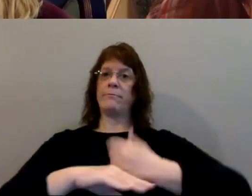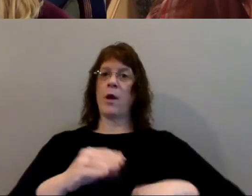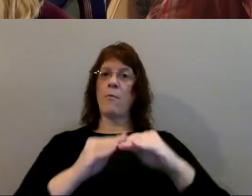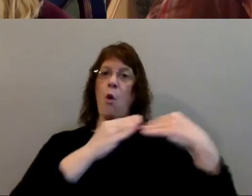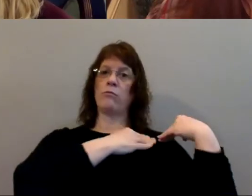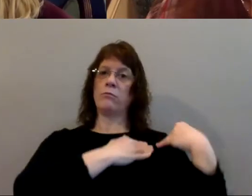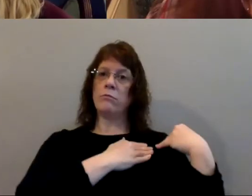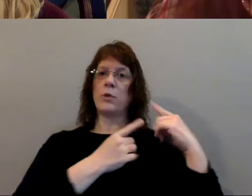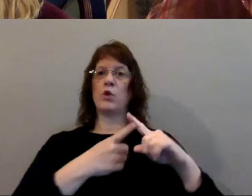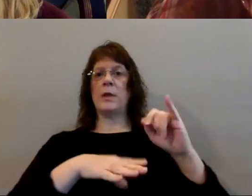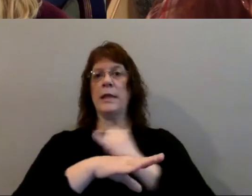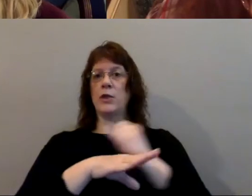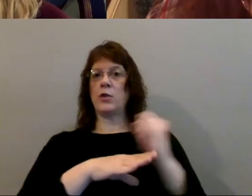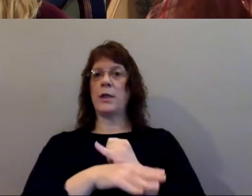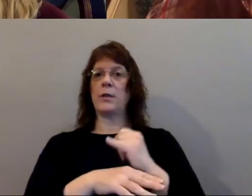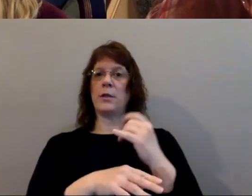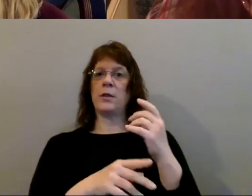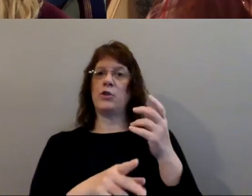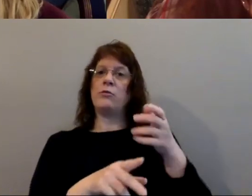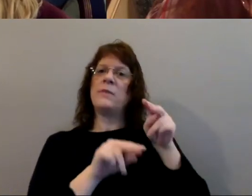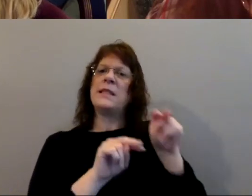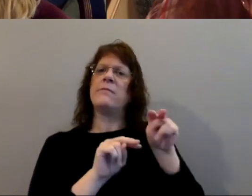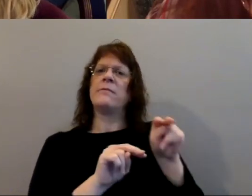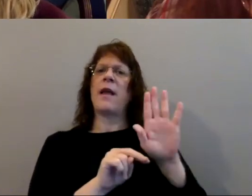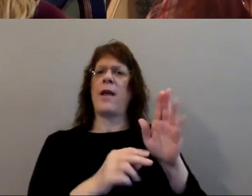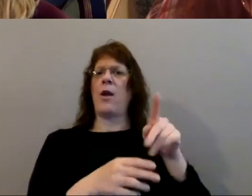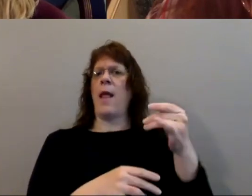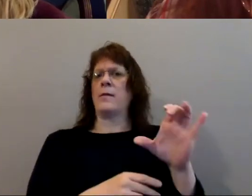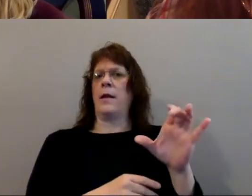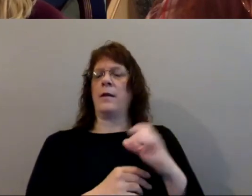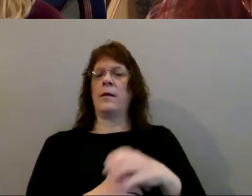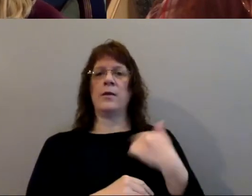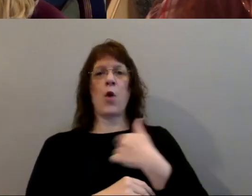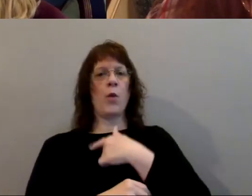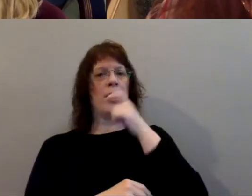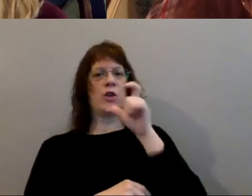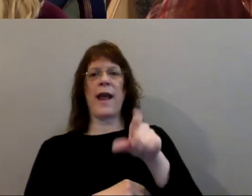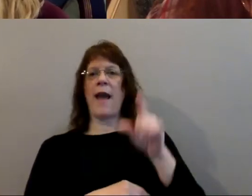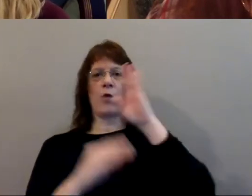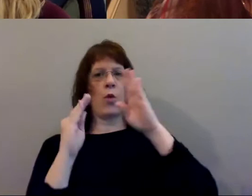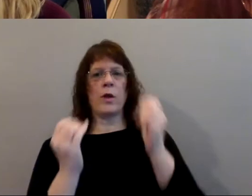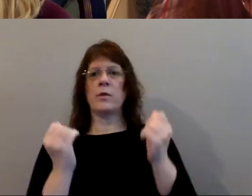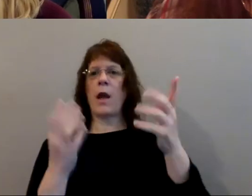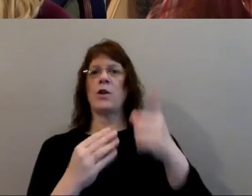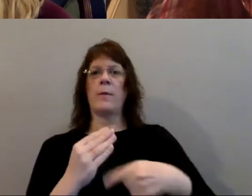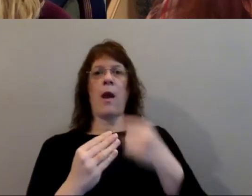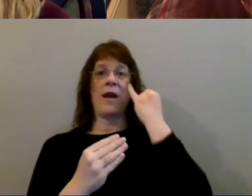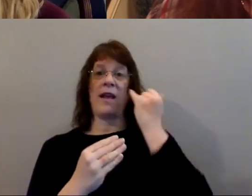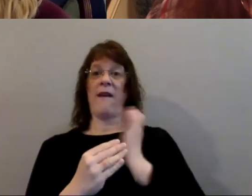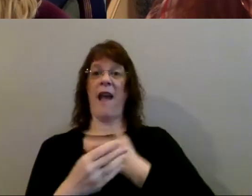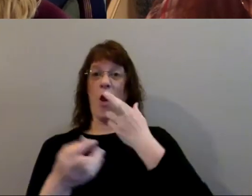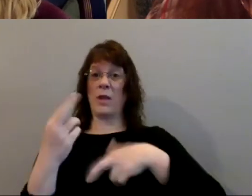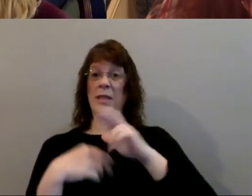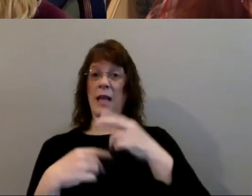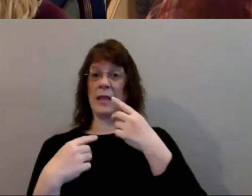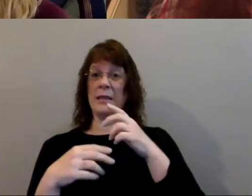onto industry just to keep track of their plastic. So like we shouldn't have to worry this much about whether our recycling systems are working. The